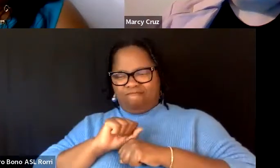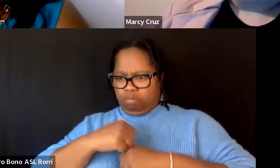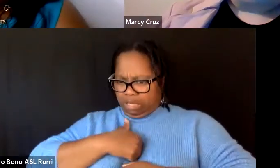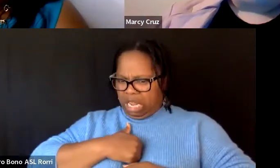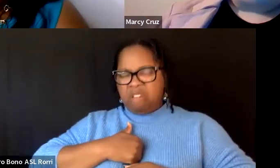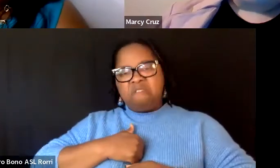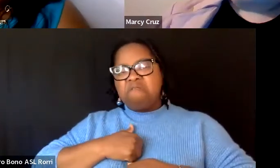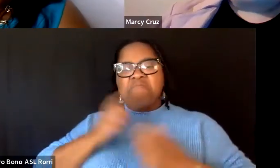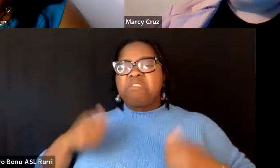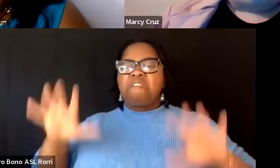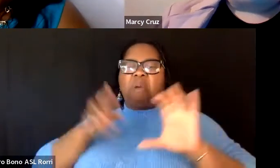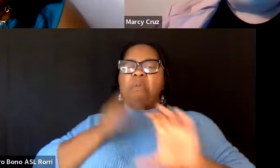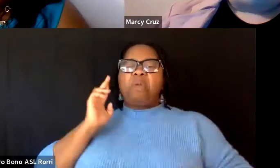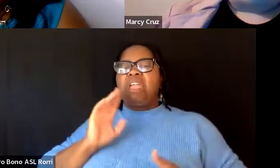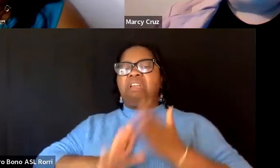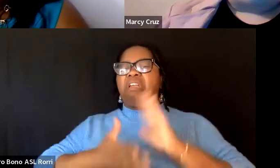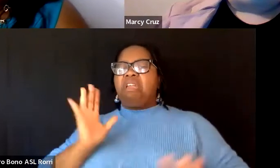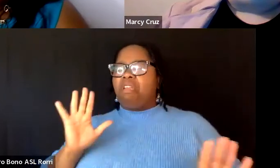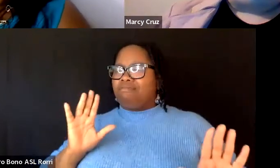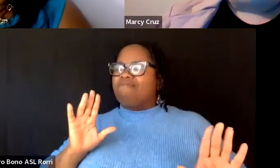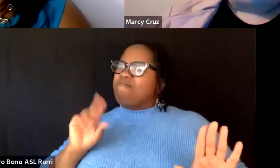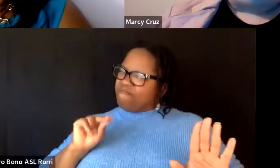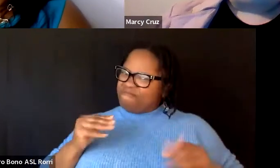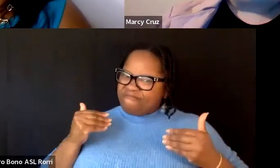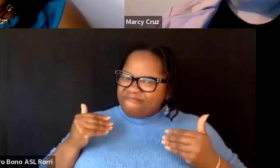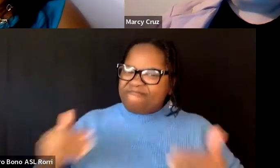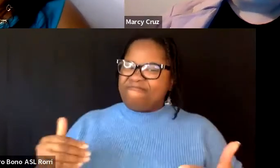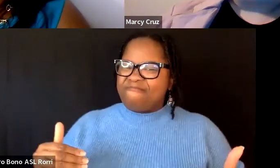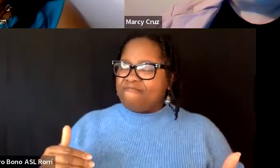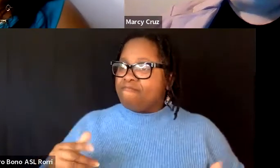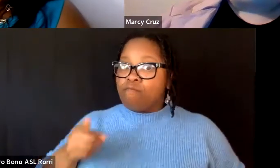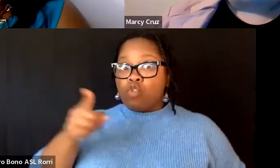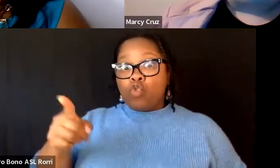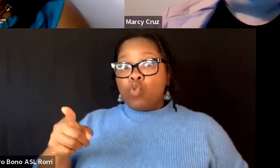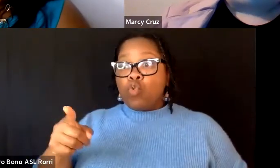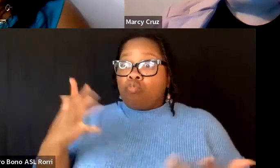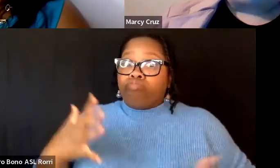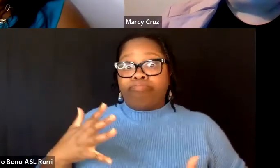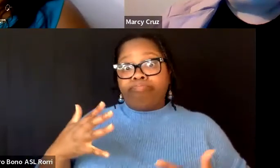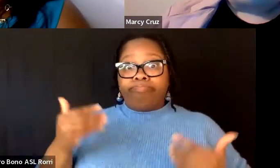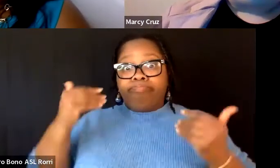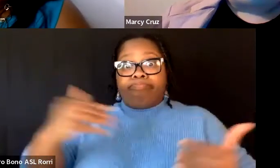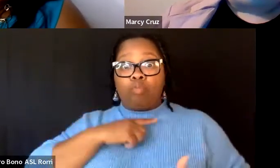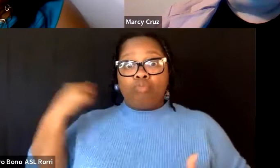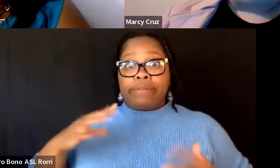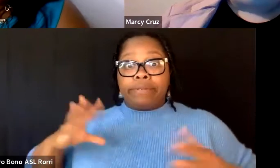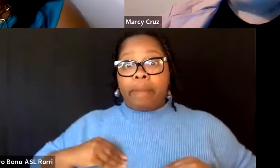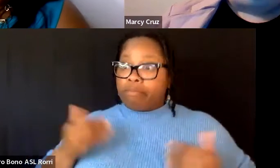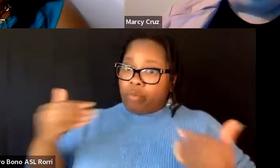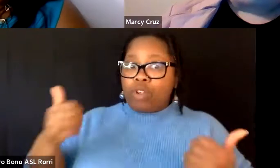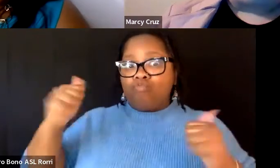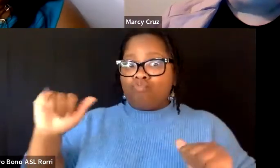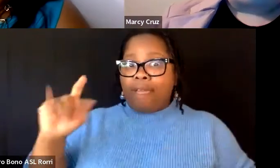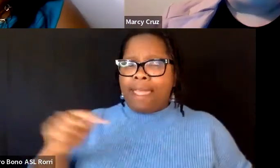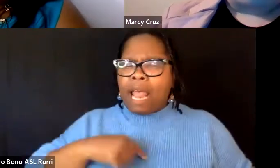you put yourself out there and you say, well, if it doesn't work out, it doesn't work out, but I'm going to try it. Well, and I was in